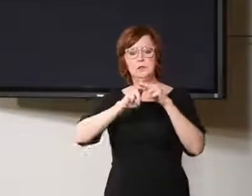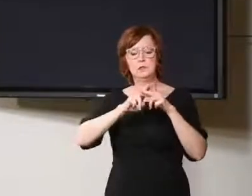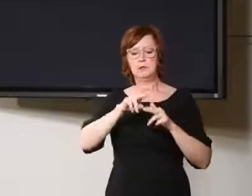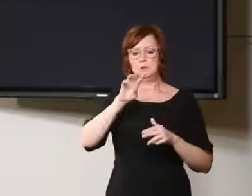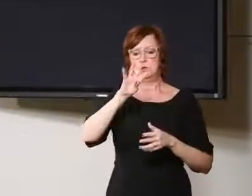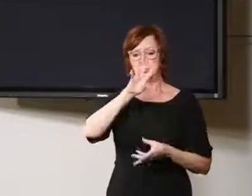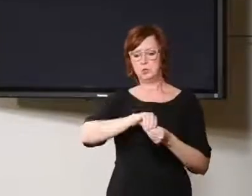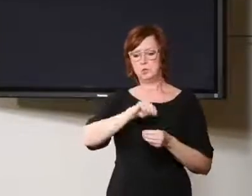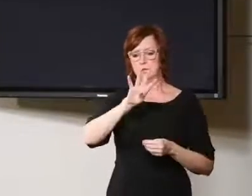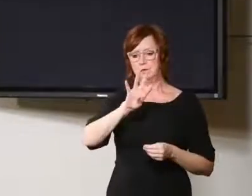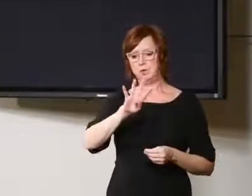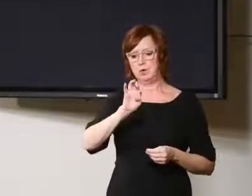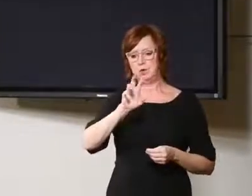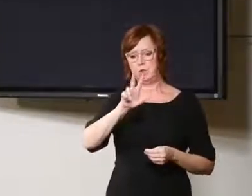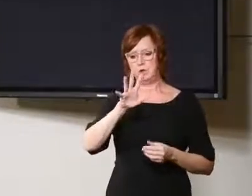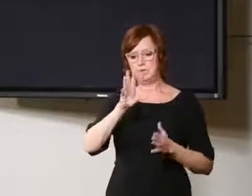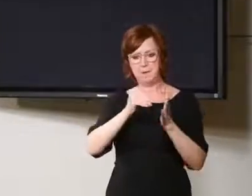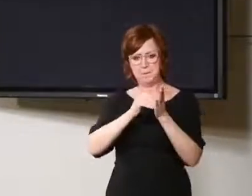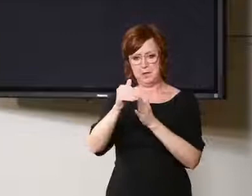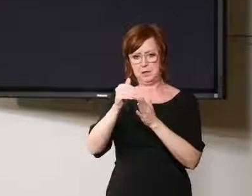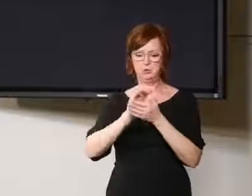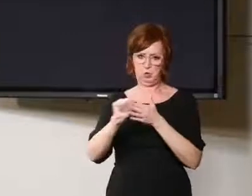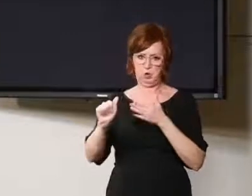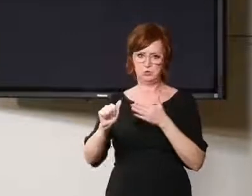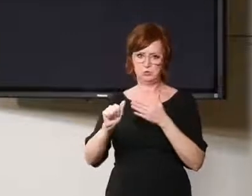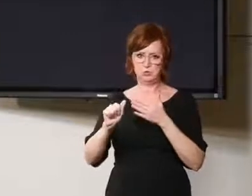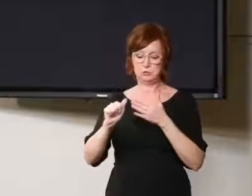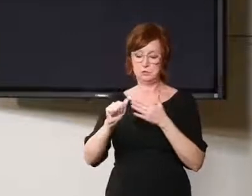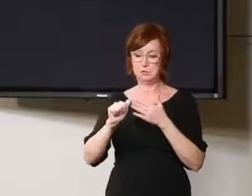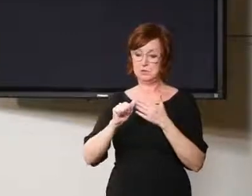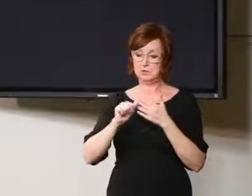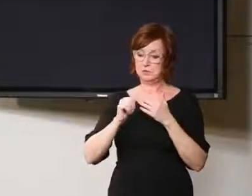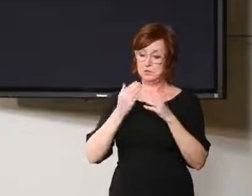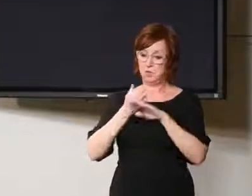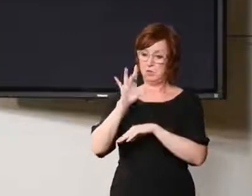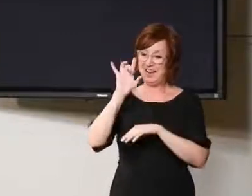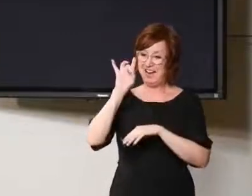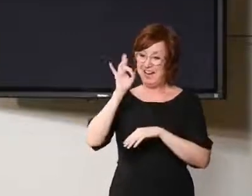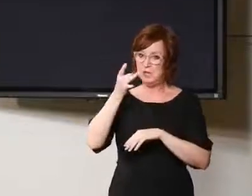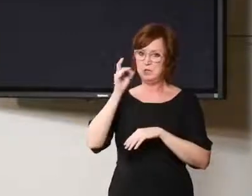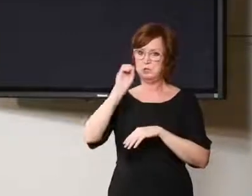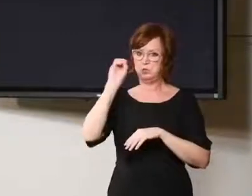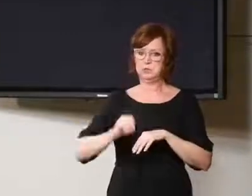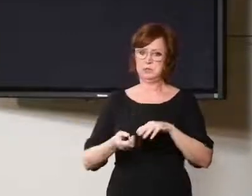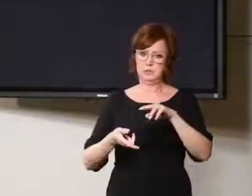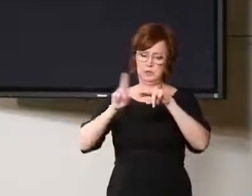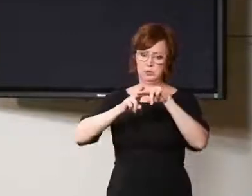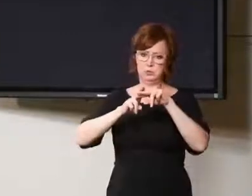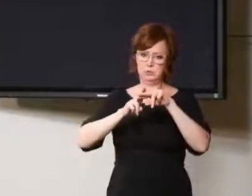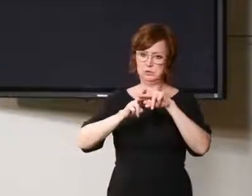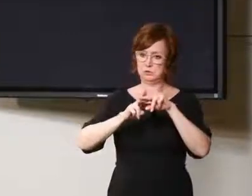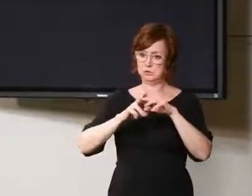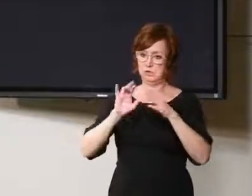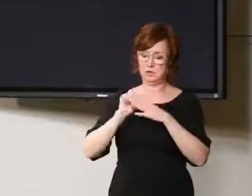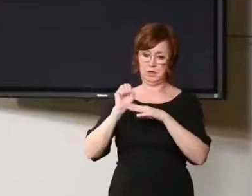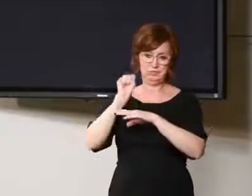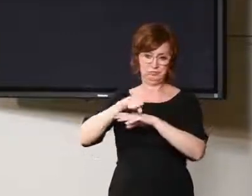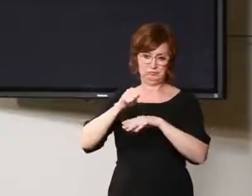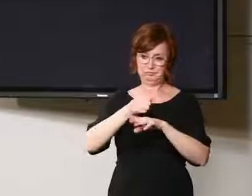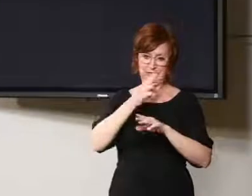million this year, an increase of over 8% and the largest investment ever in this area in the province's